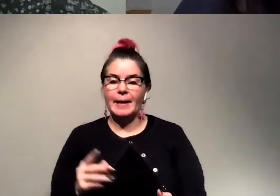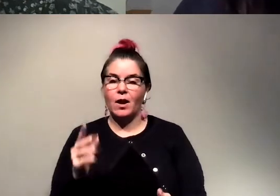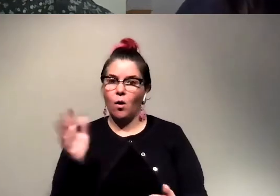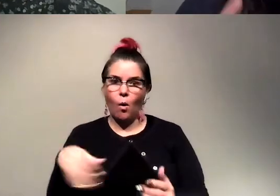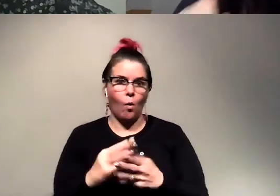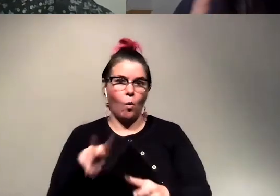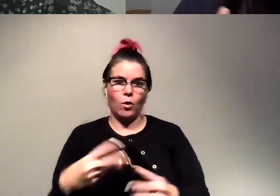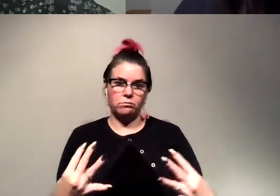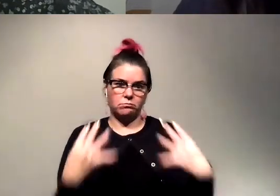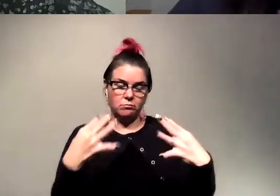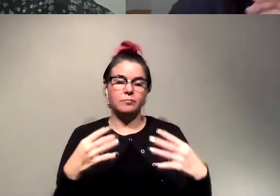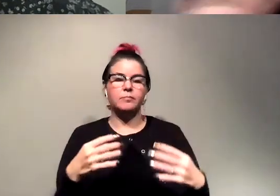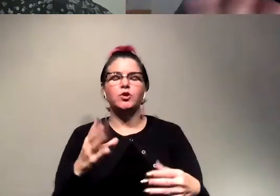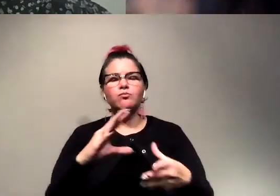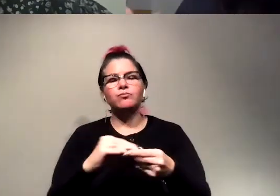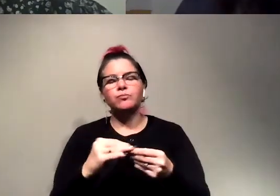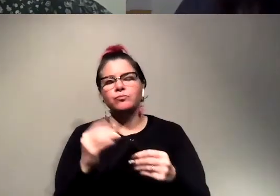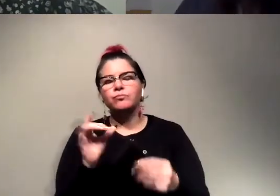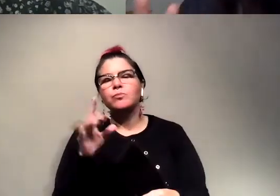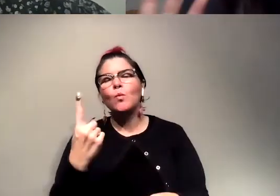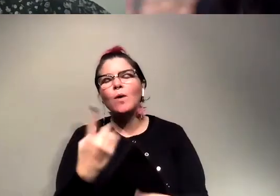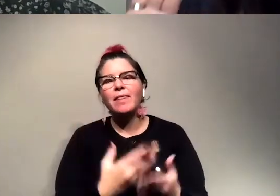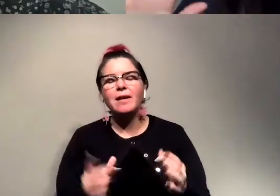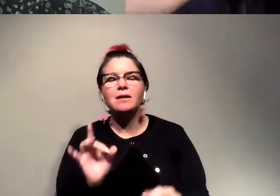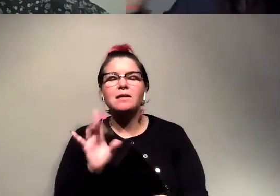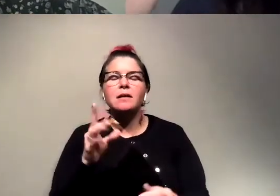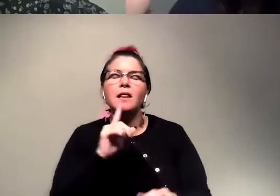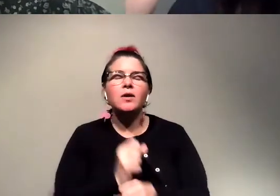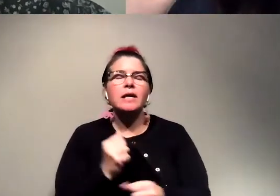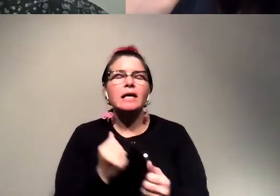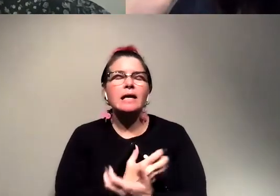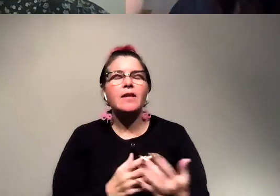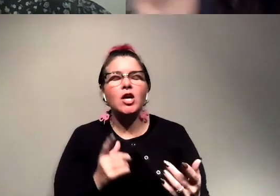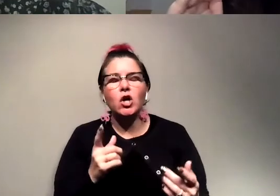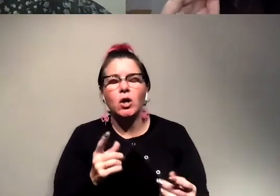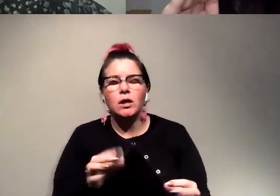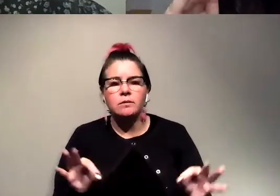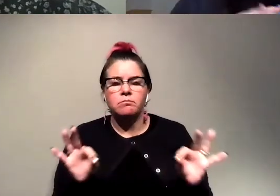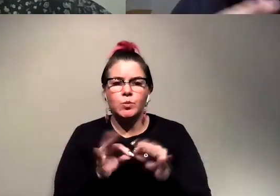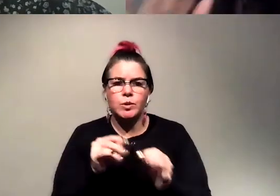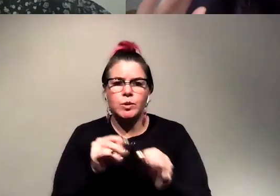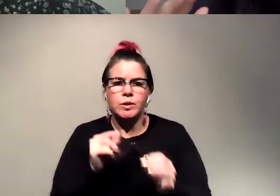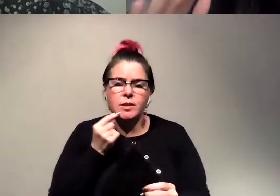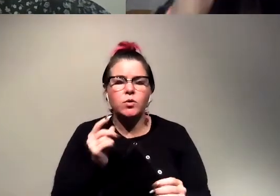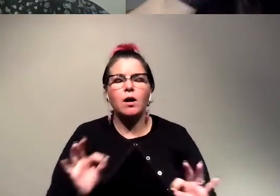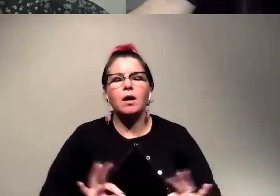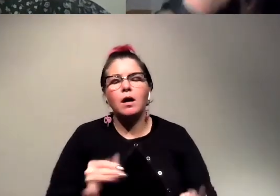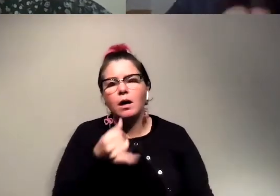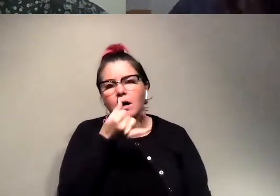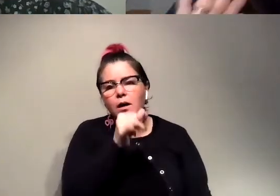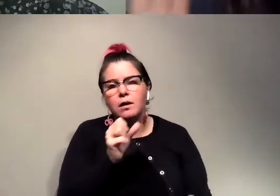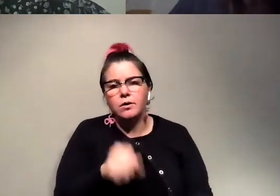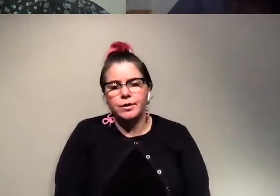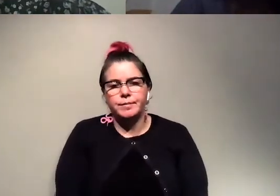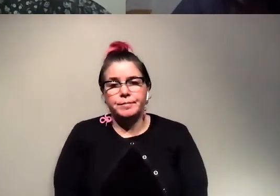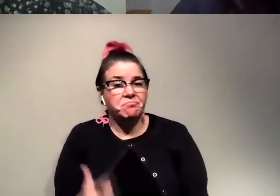world, and you tell them one thing about literally anything. It can be as big picture and serious or small and silly as you'd like.